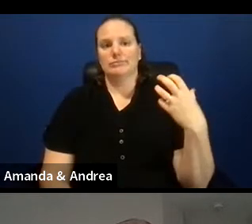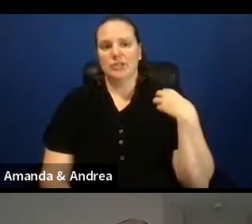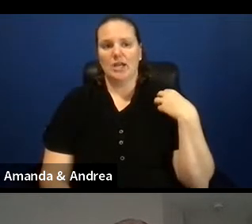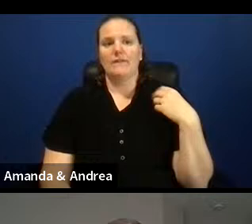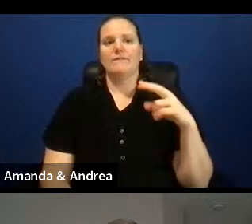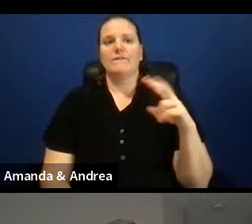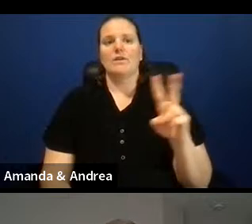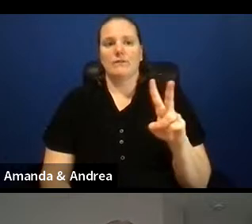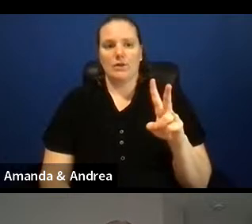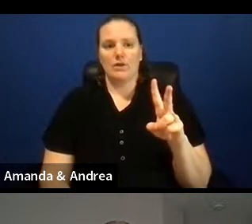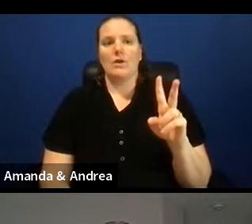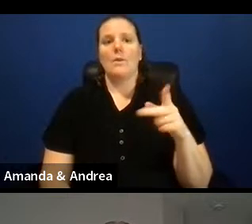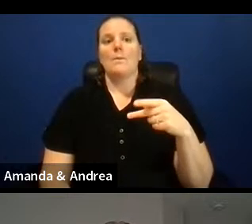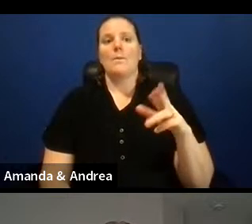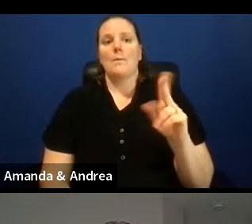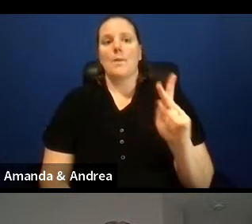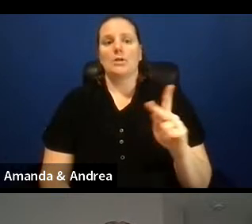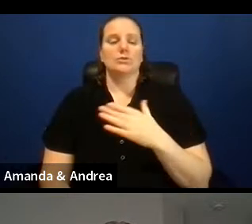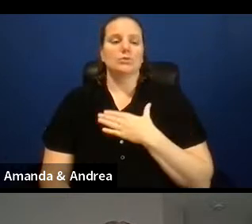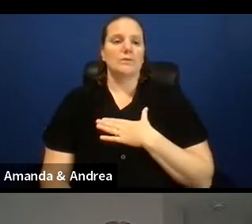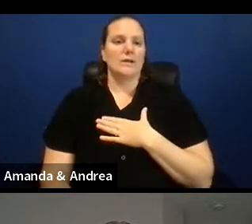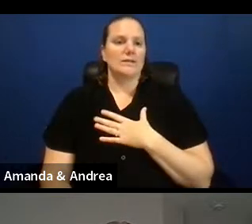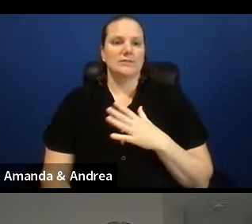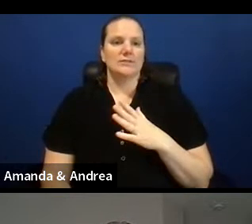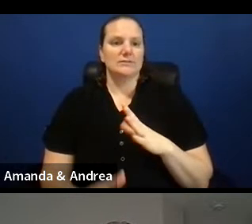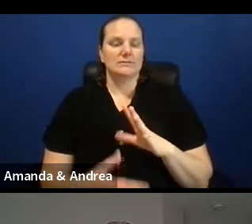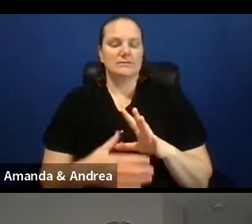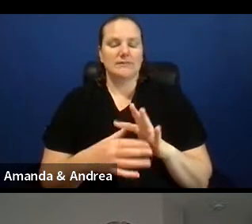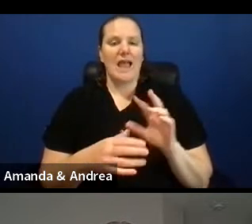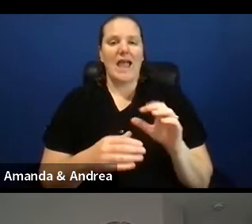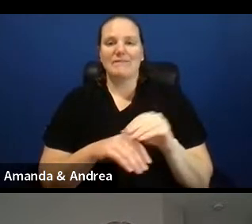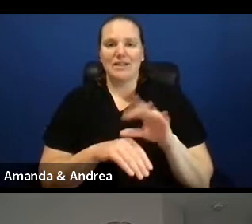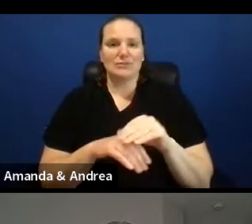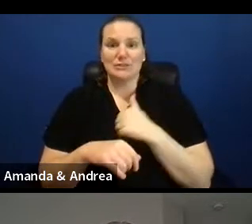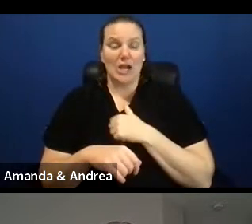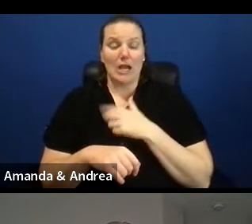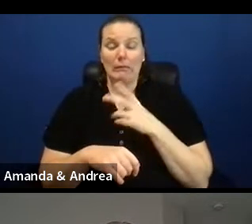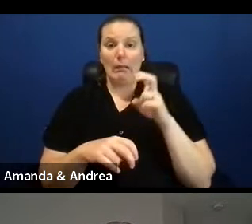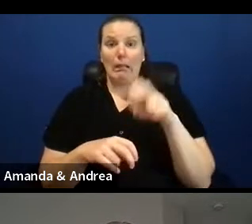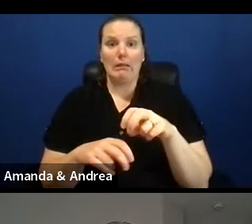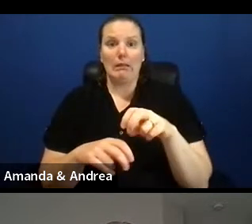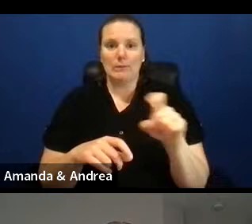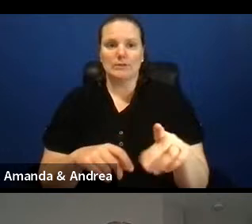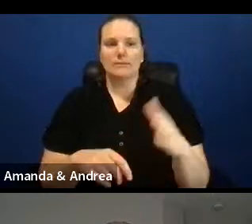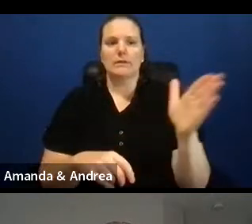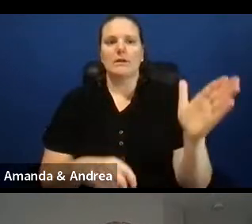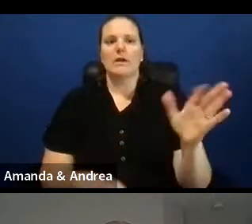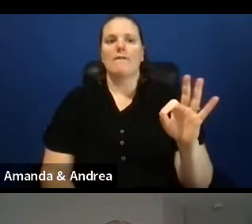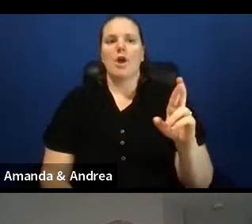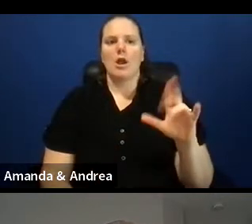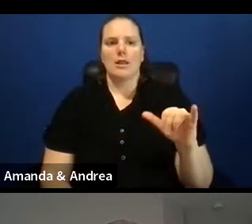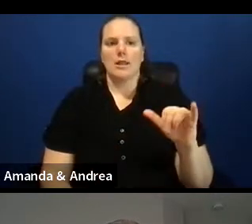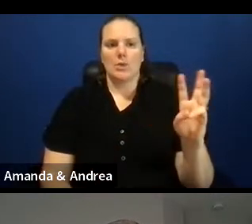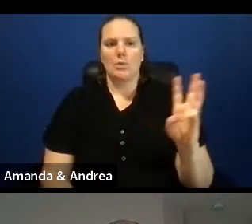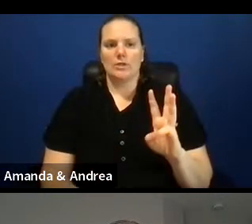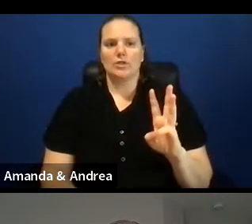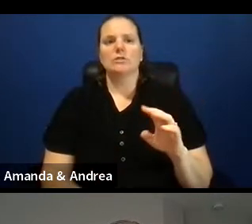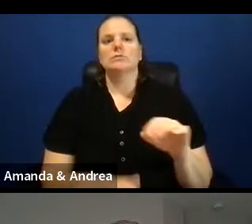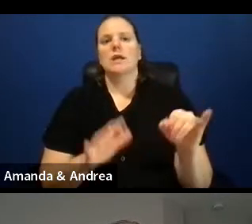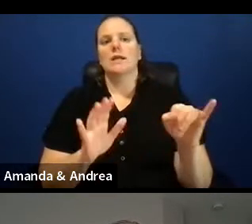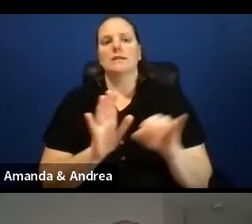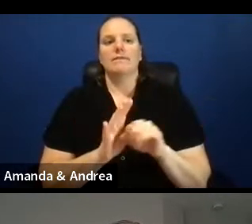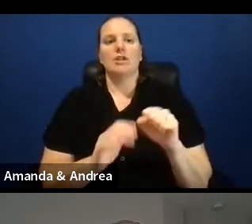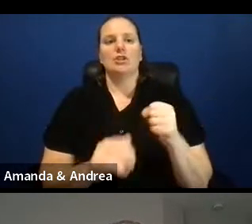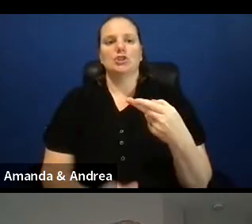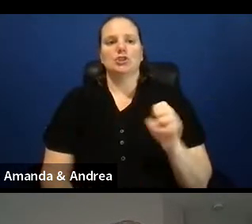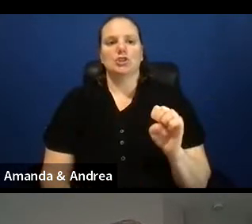Advisory Commission. Sorry about that, just jumped right into the question. Hi, everybody. I'm Farley Winters. My pronouns are she, her.